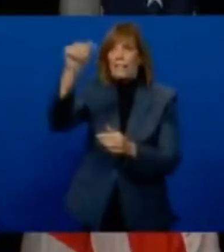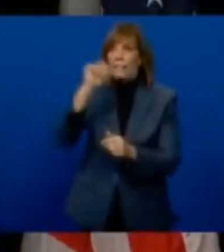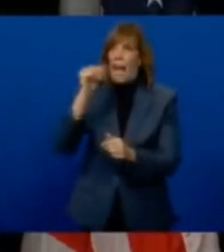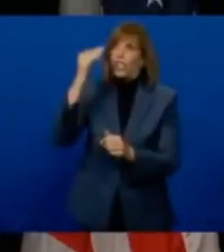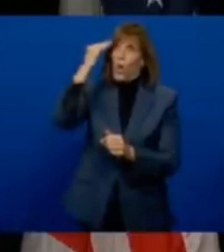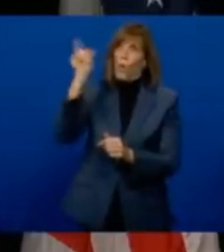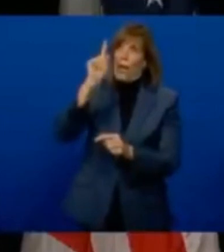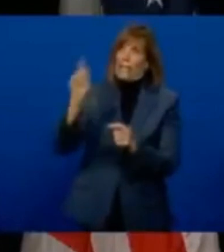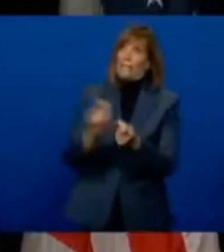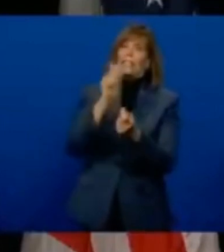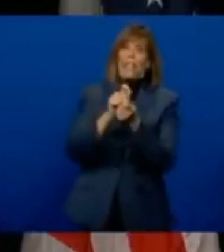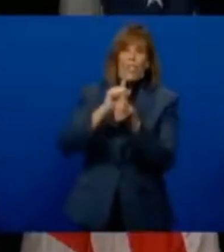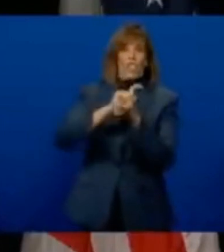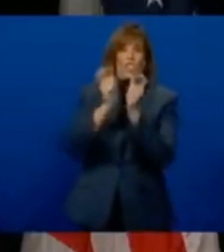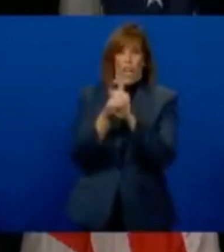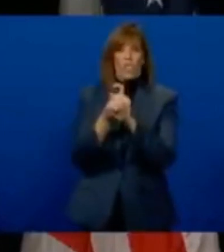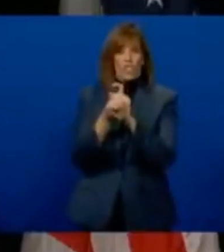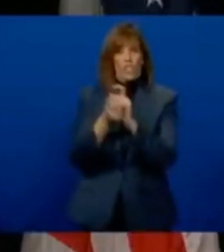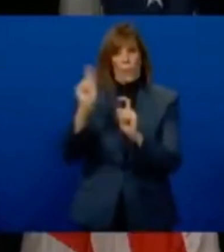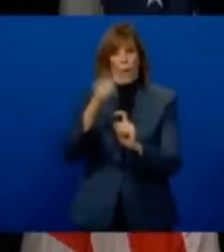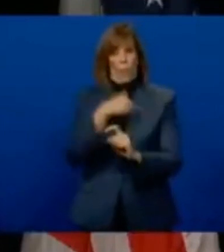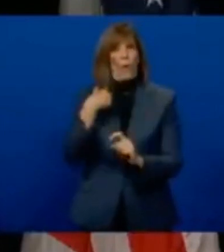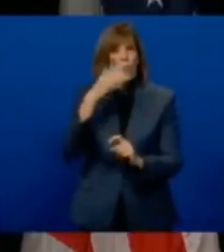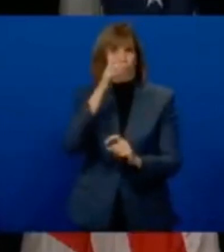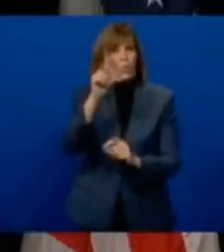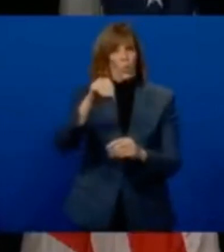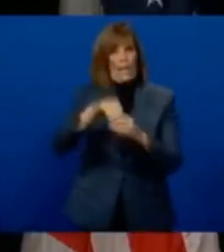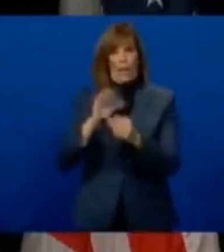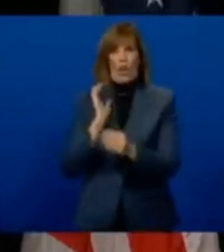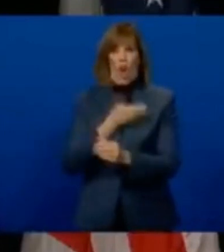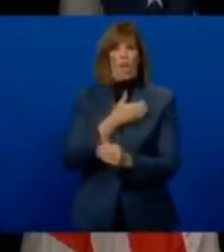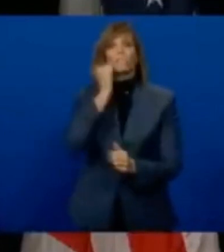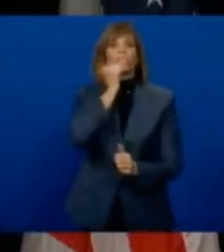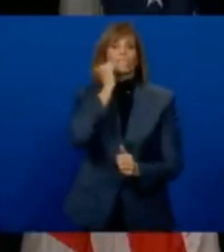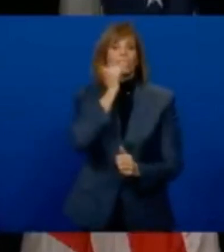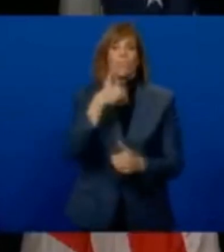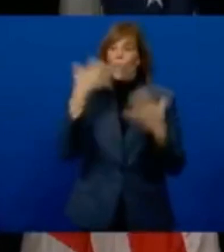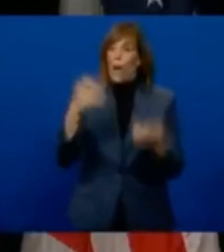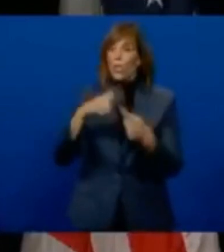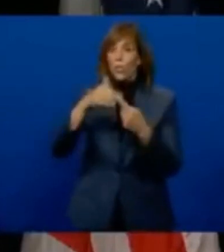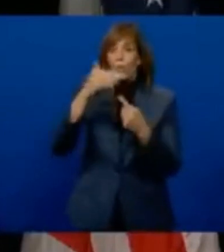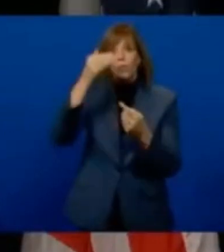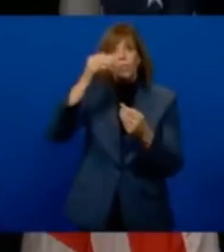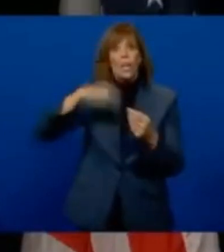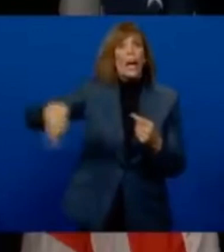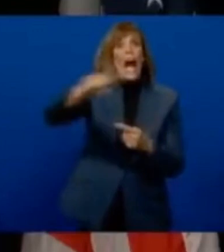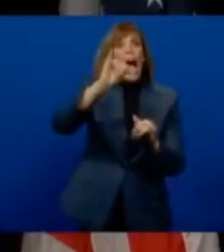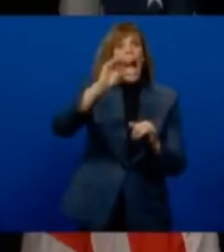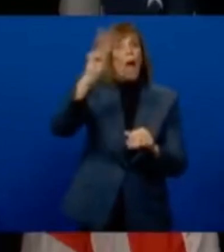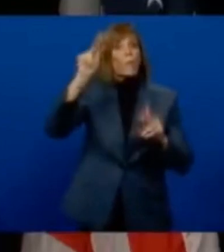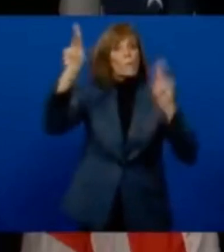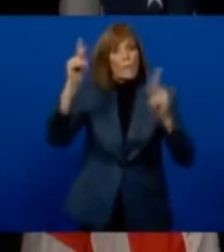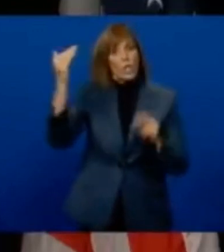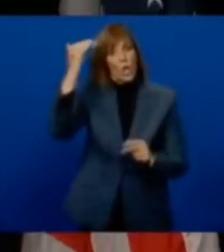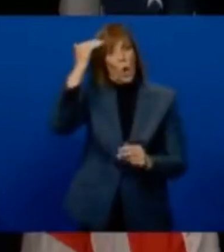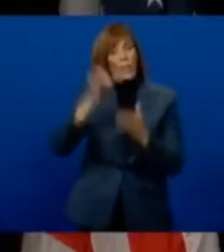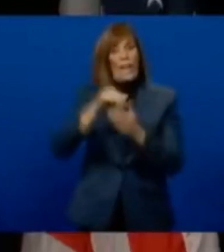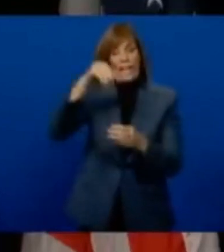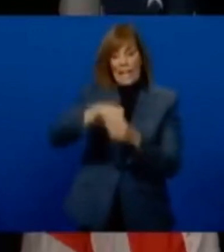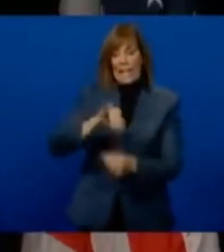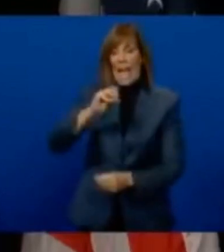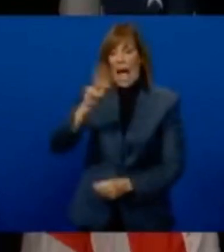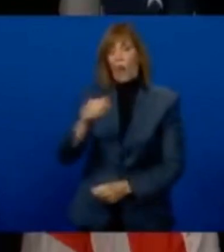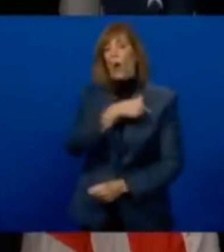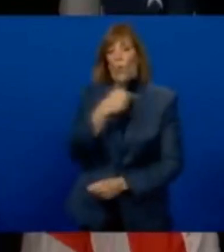reflect recent changes in behavior. I want to reassure Iowans that no matter what's reported, in Iowa,